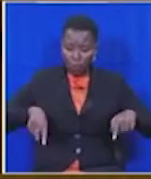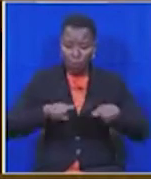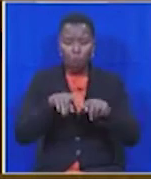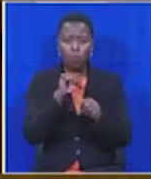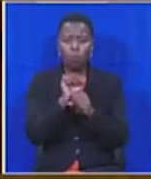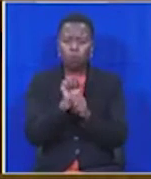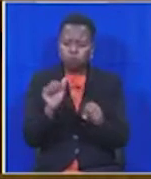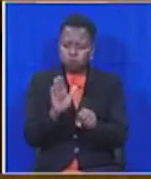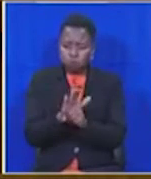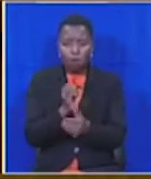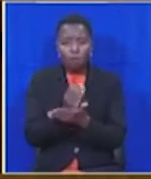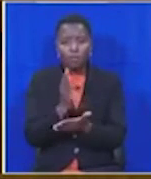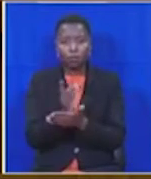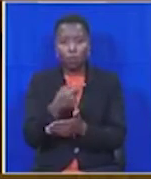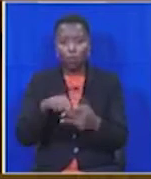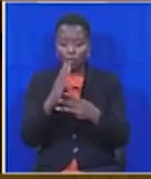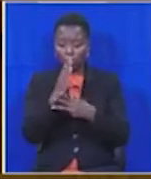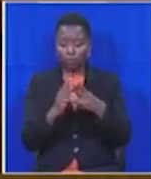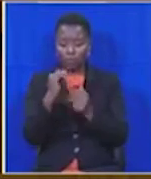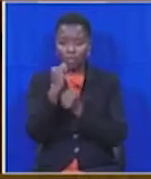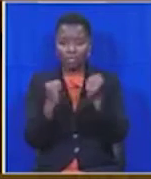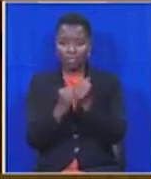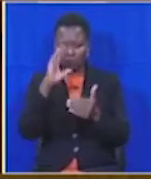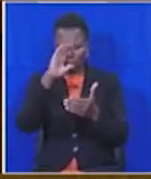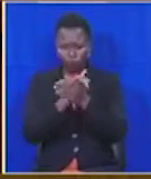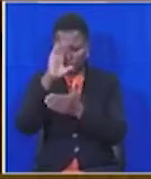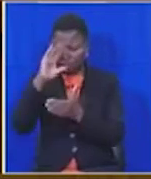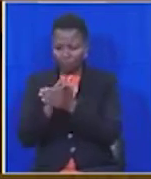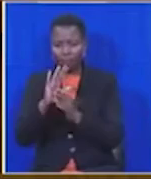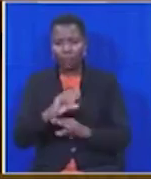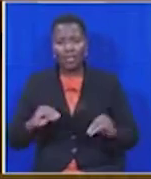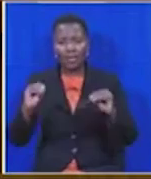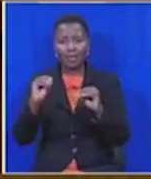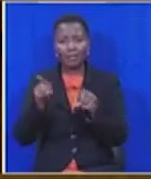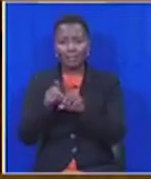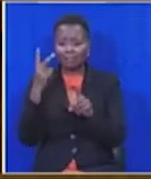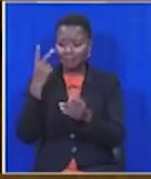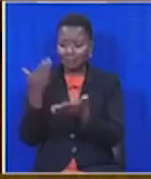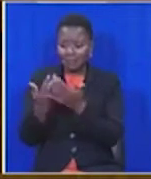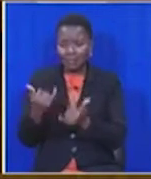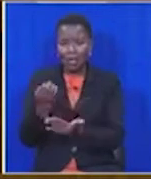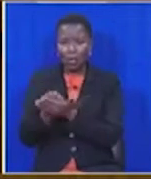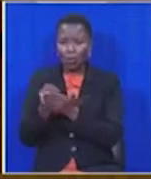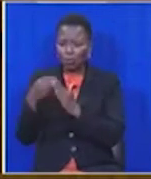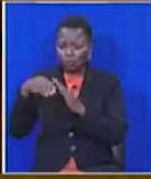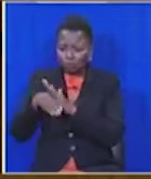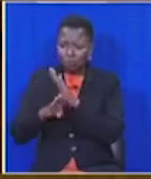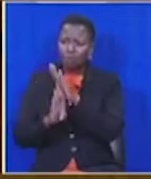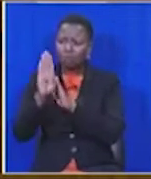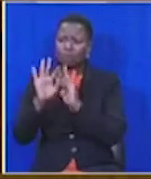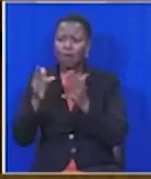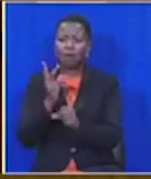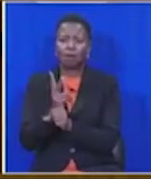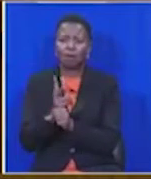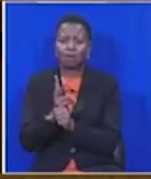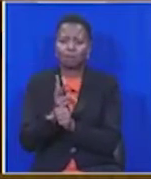trust and using our common concern about a further decline in our economic fortunes to defend our economy